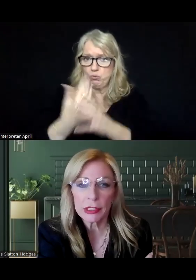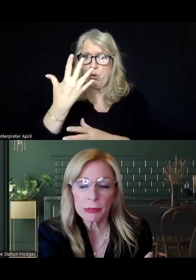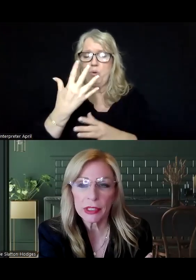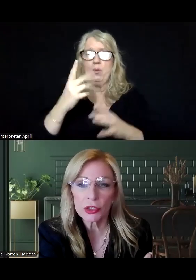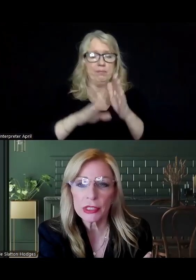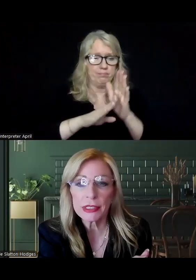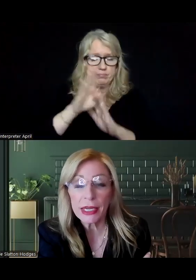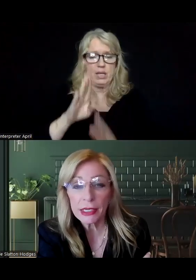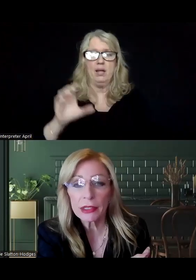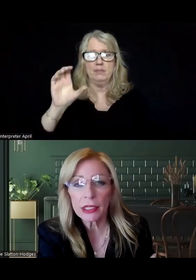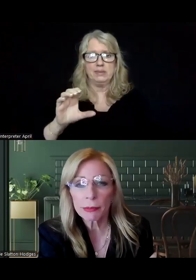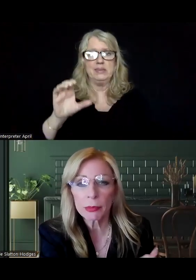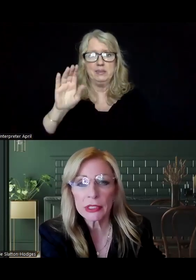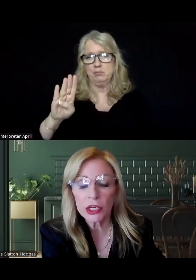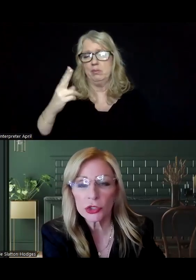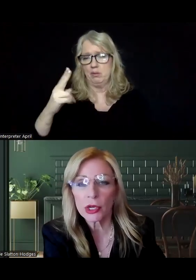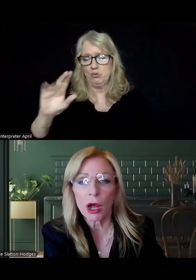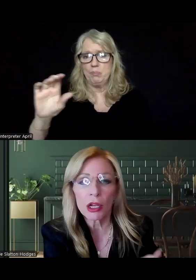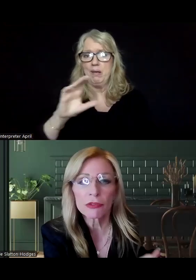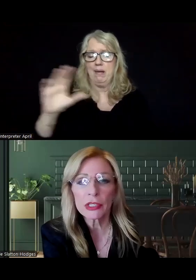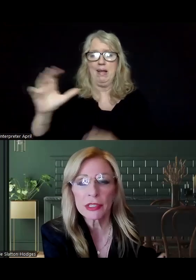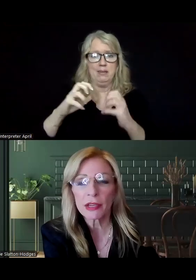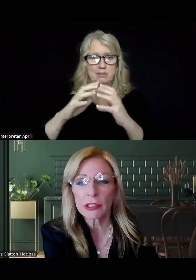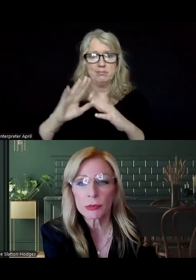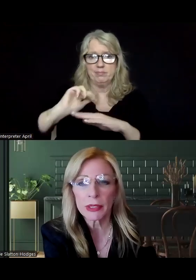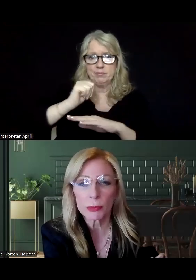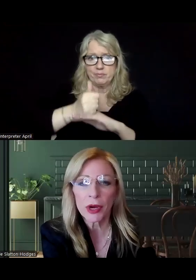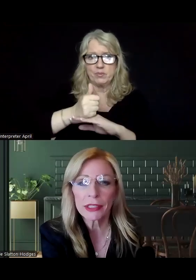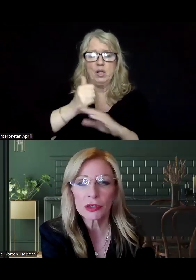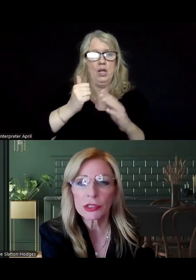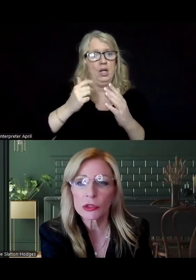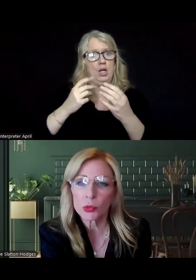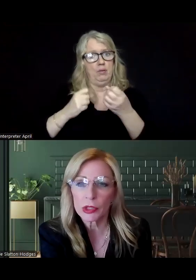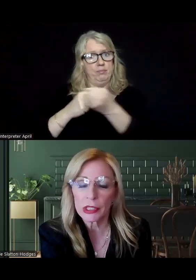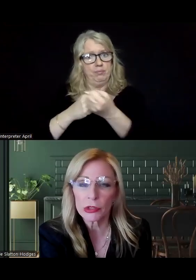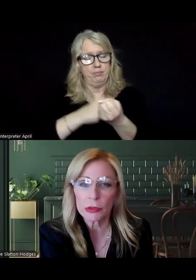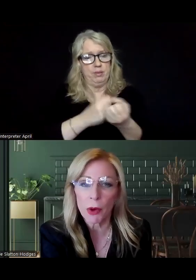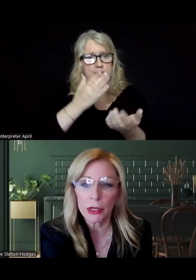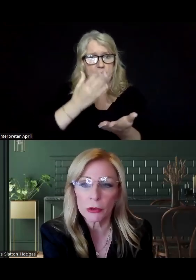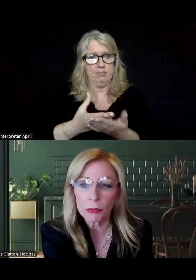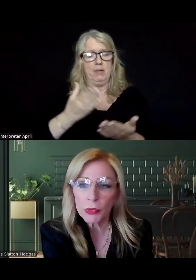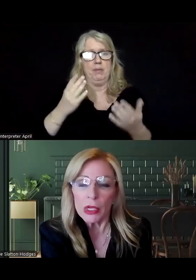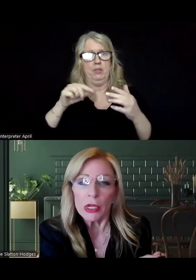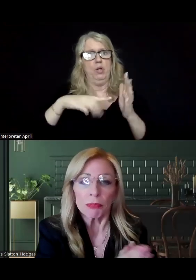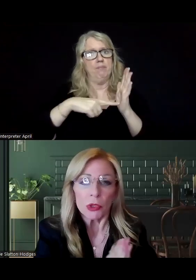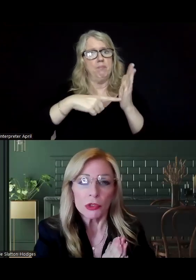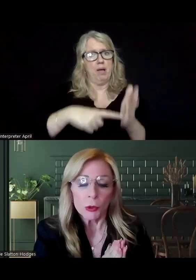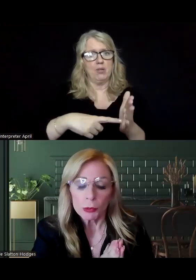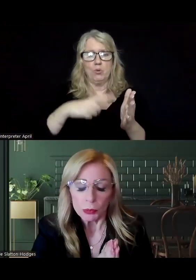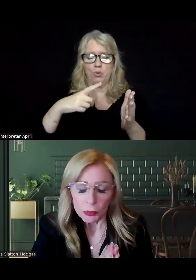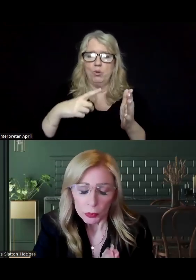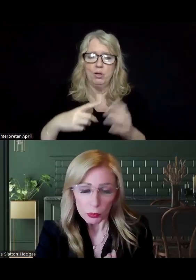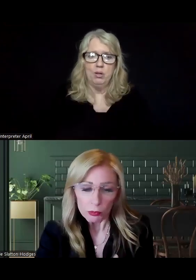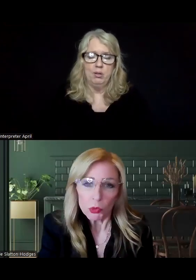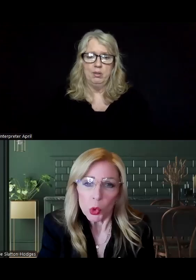development of CCBHCs and the implementation of these evidence-based practices within this model.